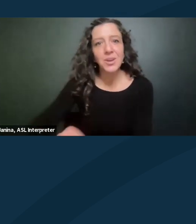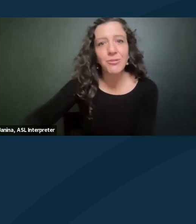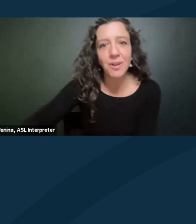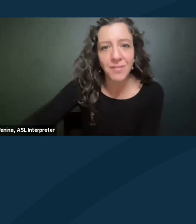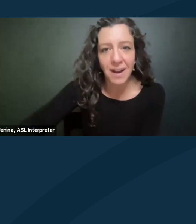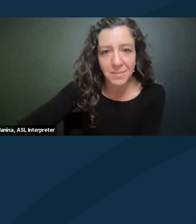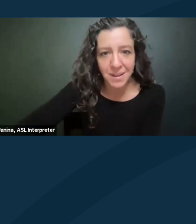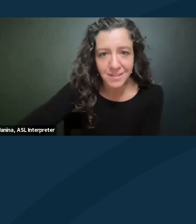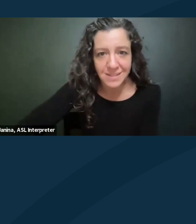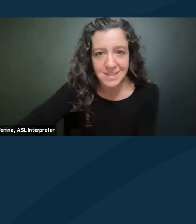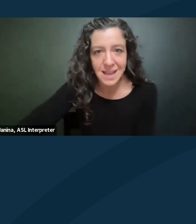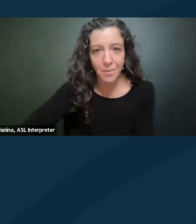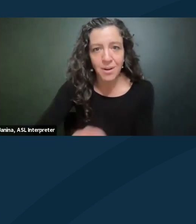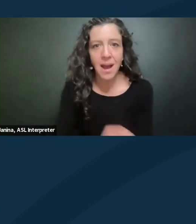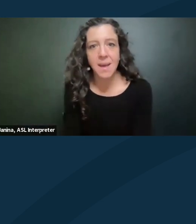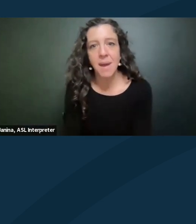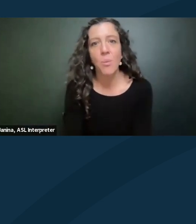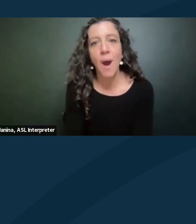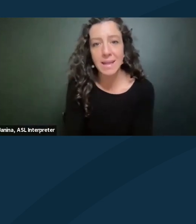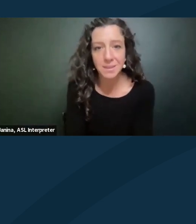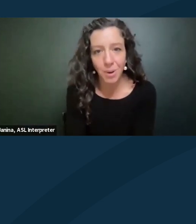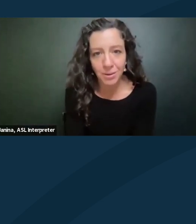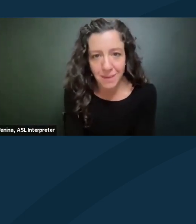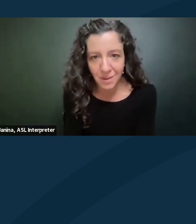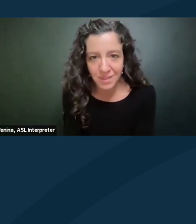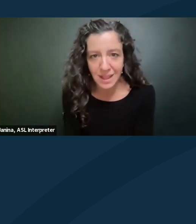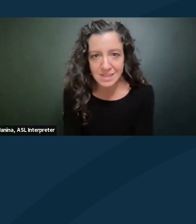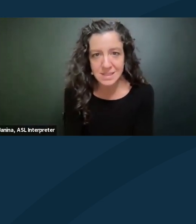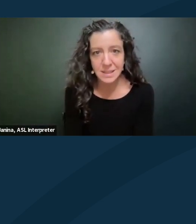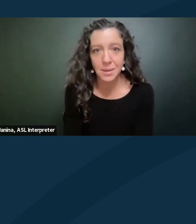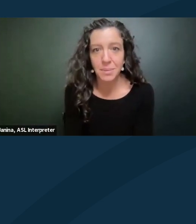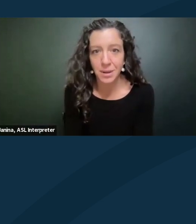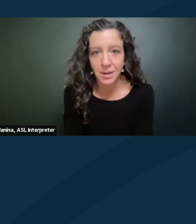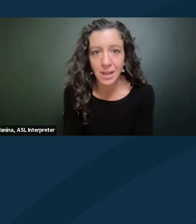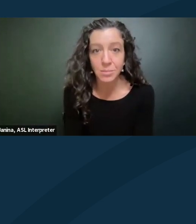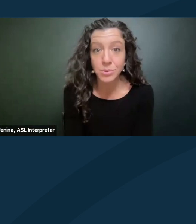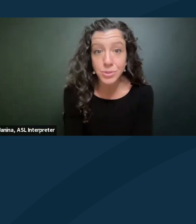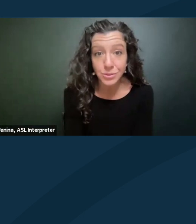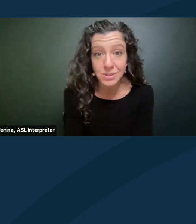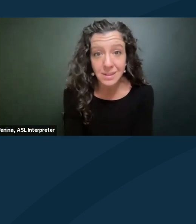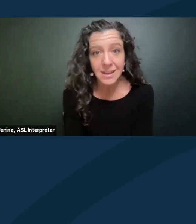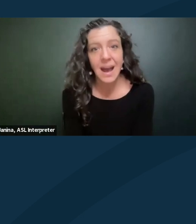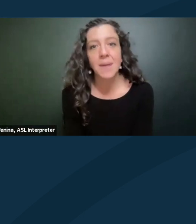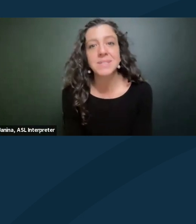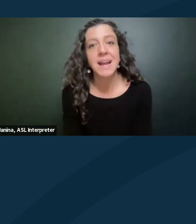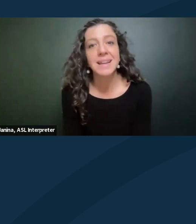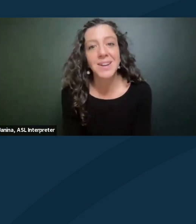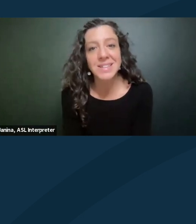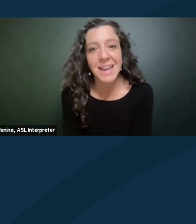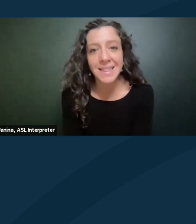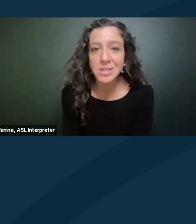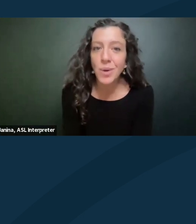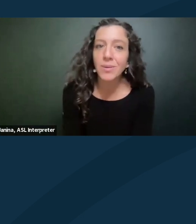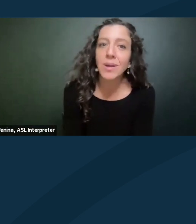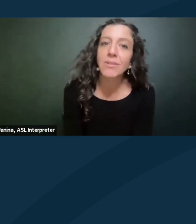Hello, thank you for inviting me. This is Howard. I am a white, bald man with glasses, a beard, and a blue suit. I'm signing